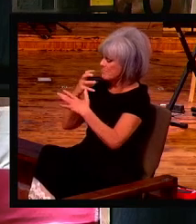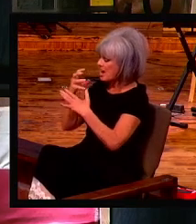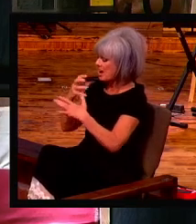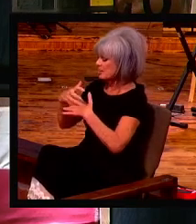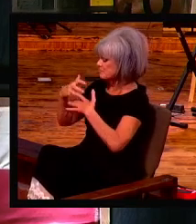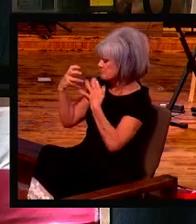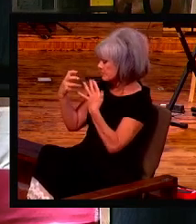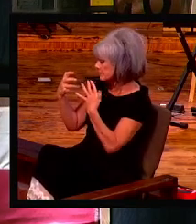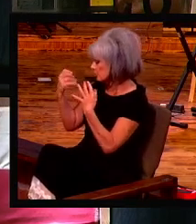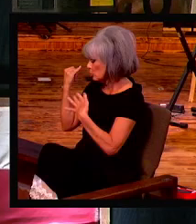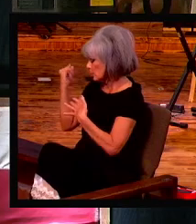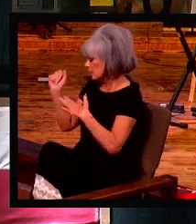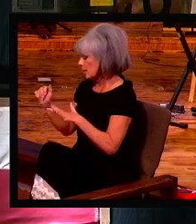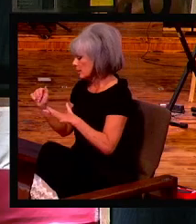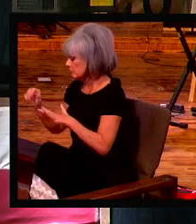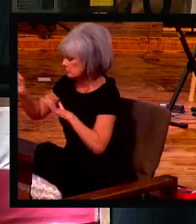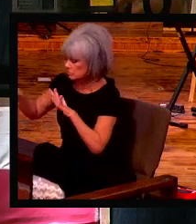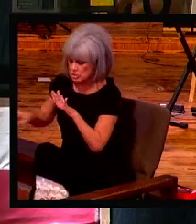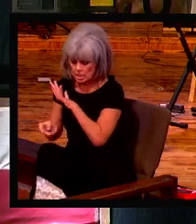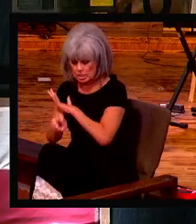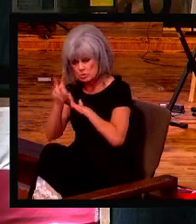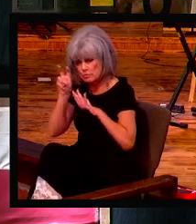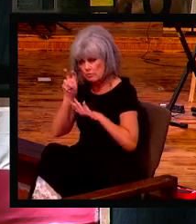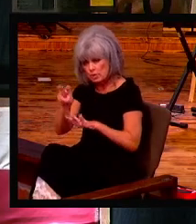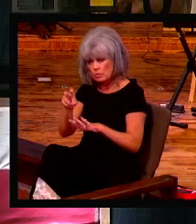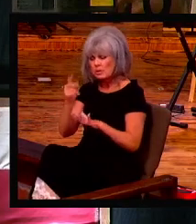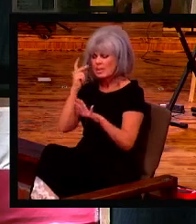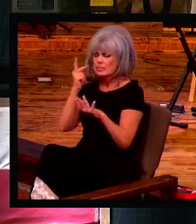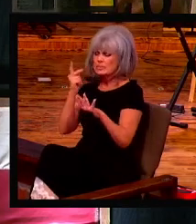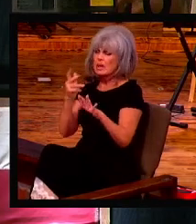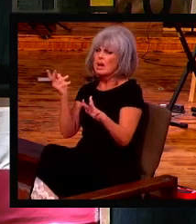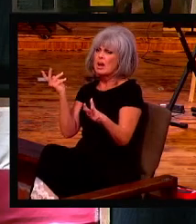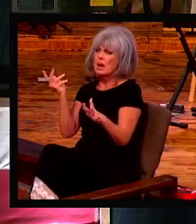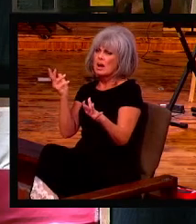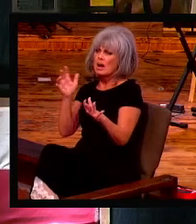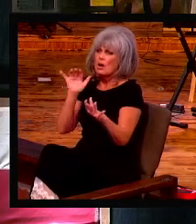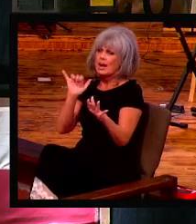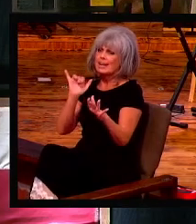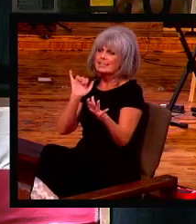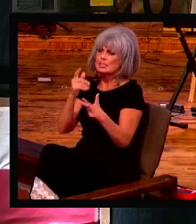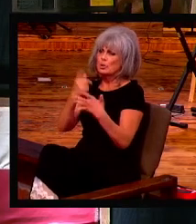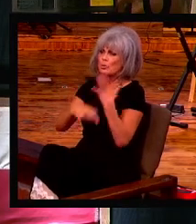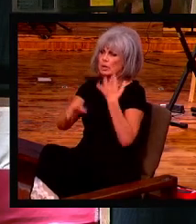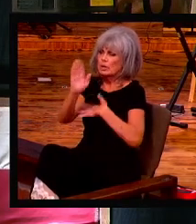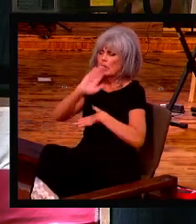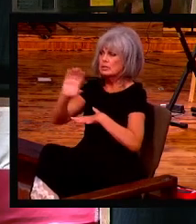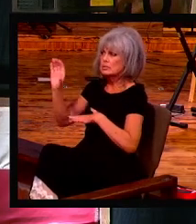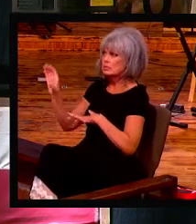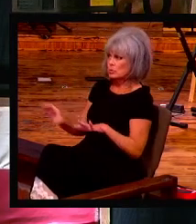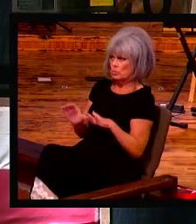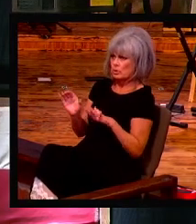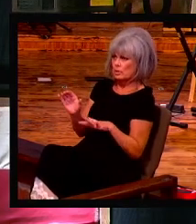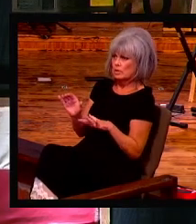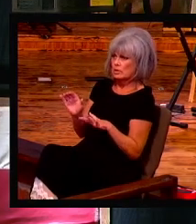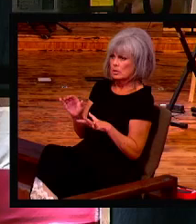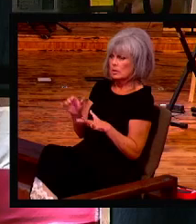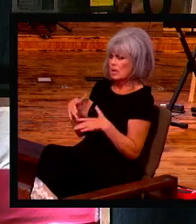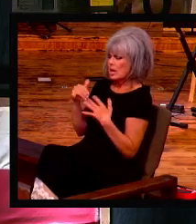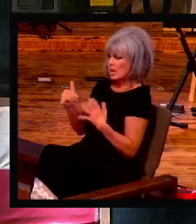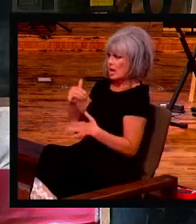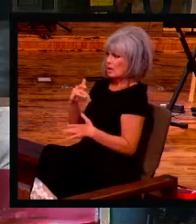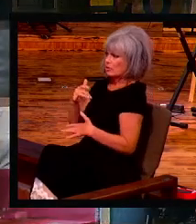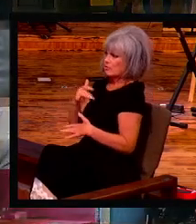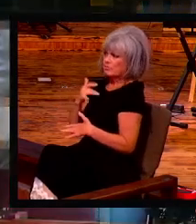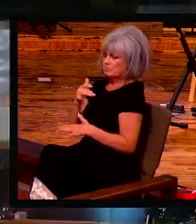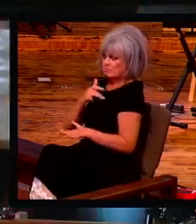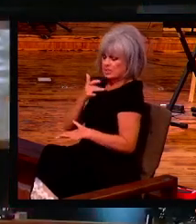vision, a 50,000-foot view, and see, oh, okay, I see the strategy that God is using. That had to come to an end for me to get to where God is taking me. And now your feelings aren't